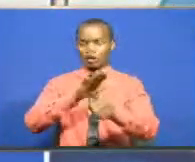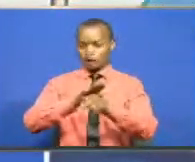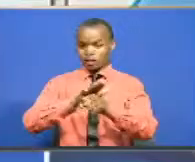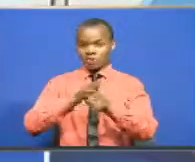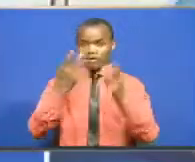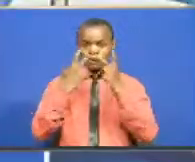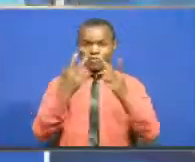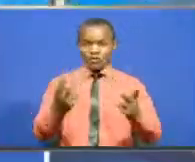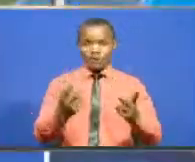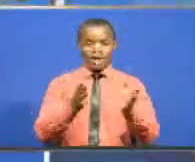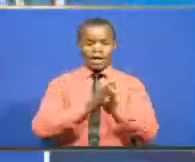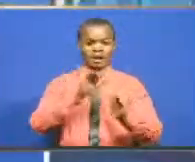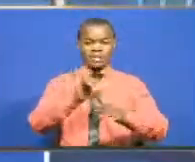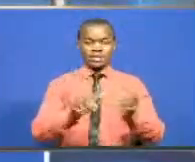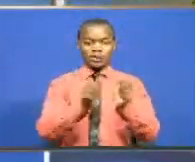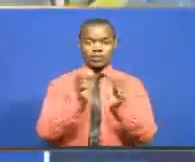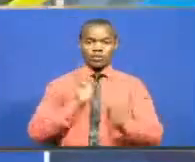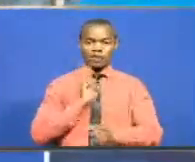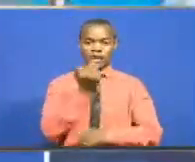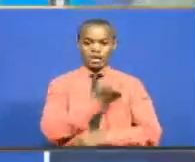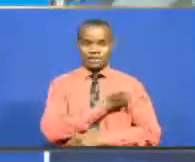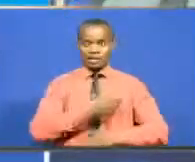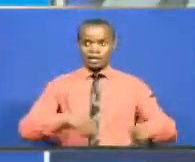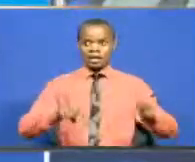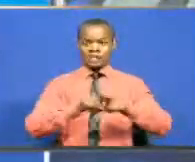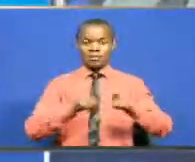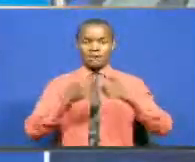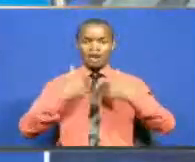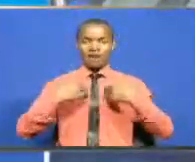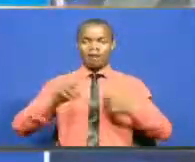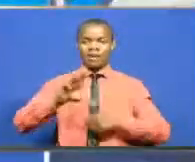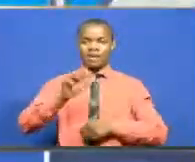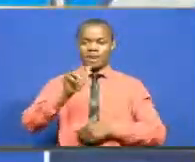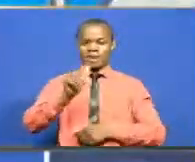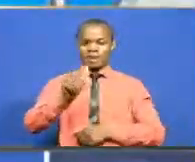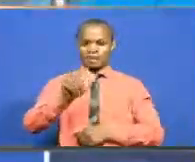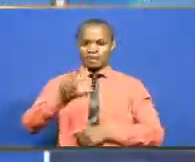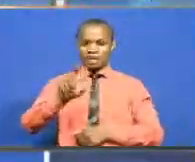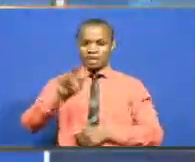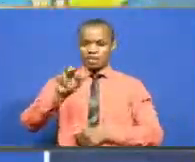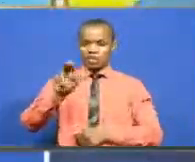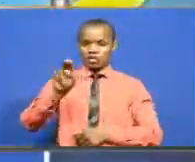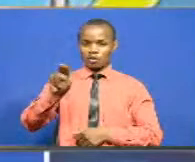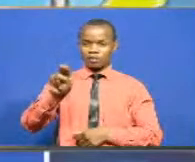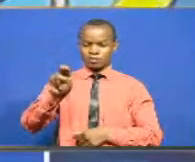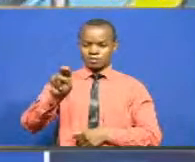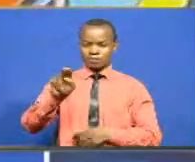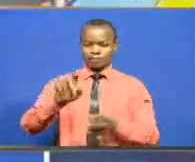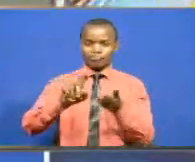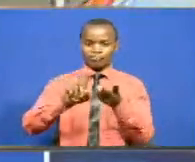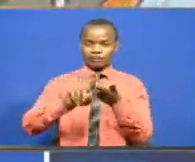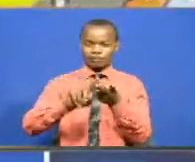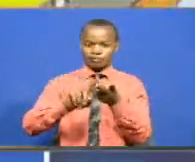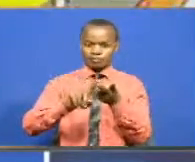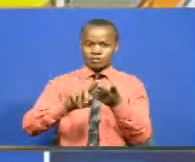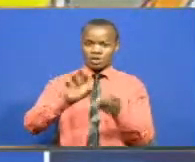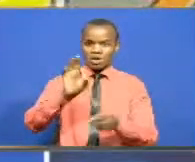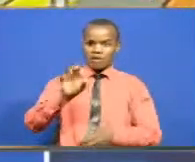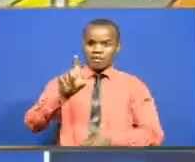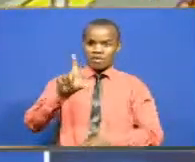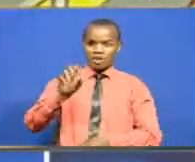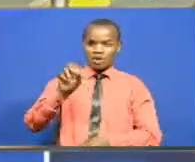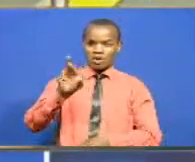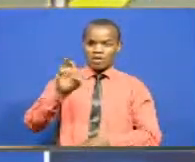keeping me company. I also should appreciate Charlton Nyakwar from Gem Nyagonda. I can see Florence from